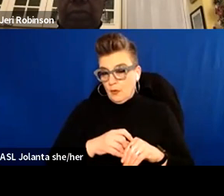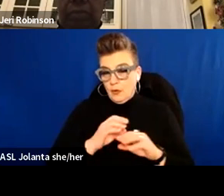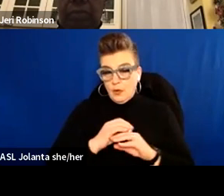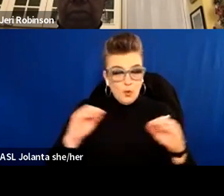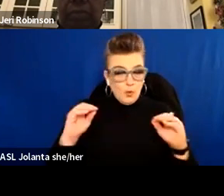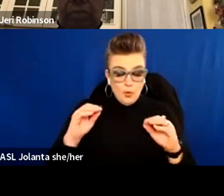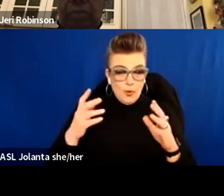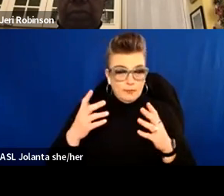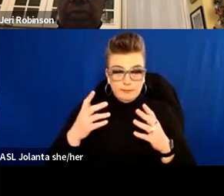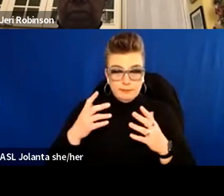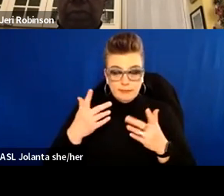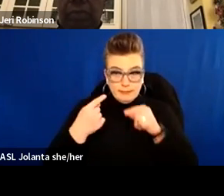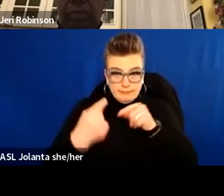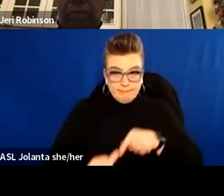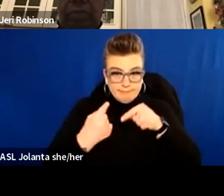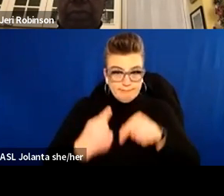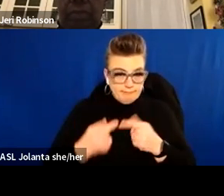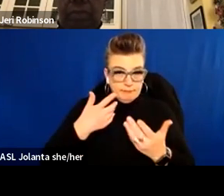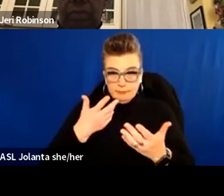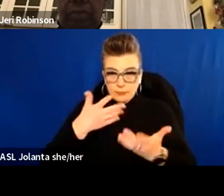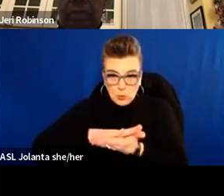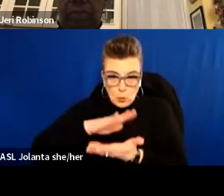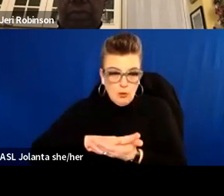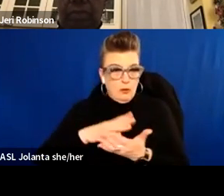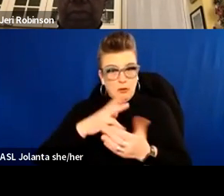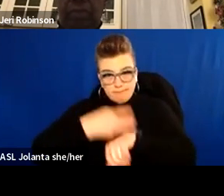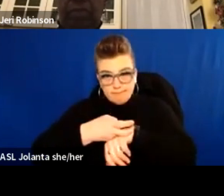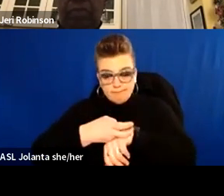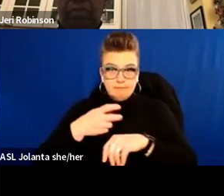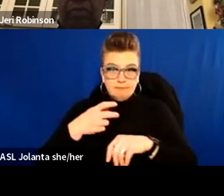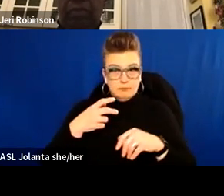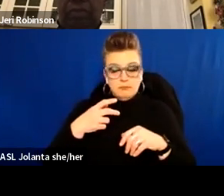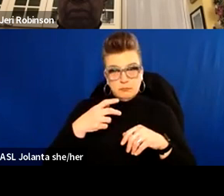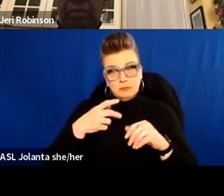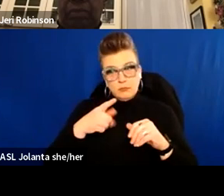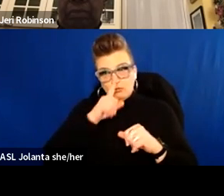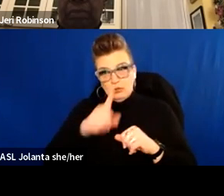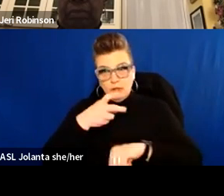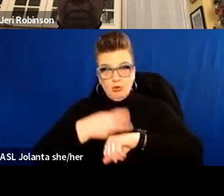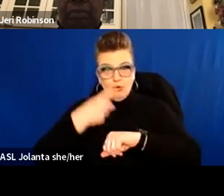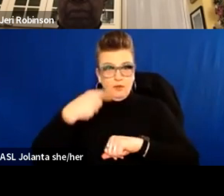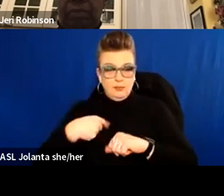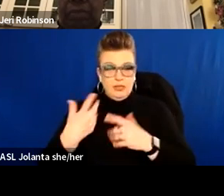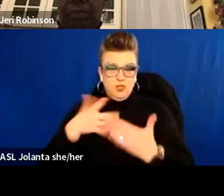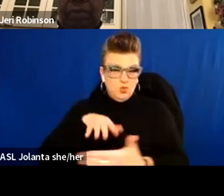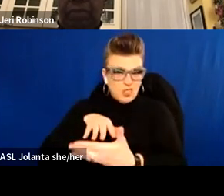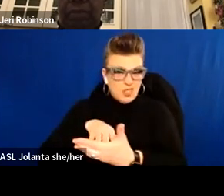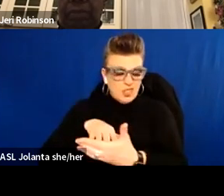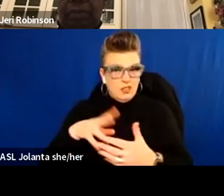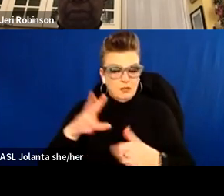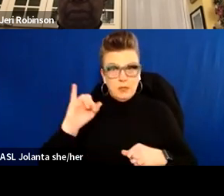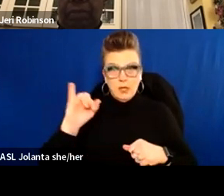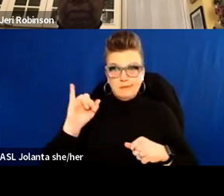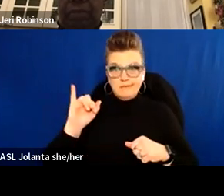unfortunately i did not speak any english and for me it was very hot it was very hard for me to study and